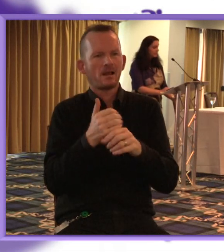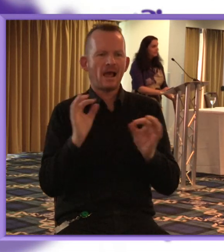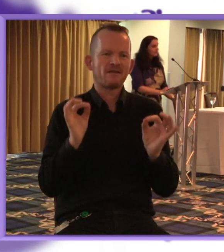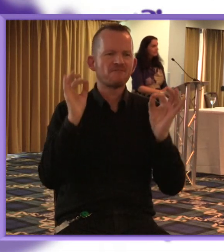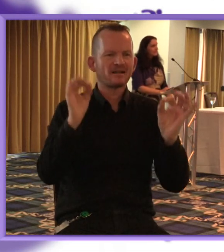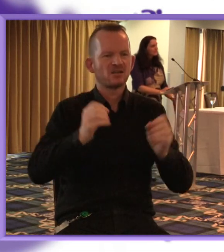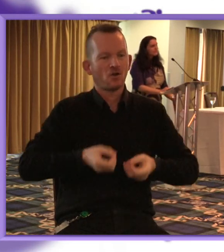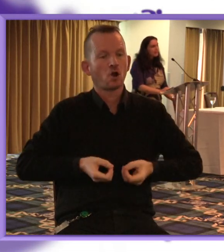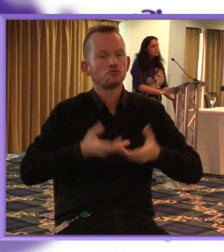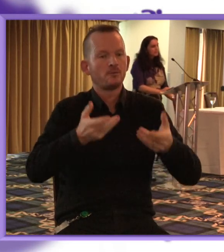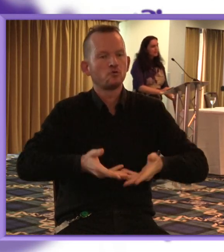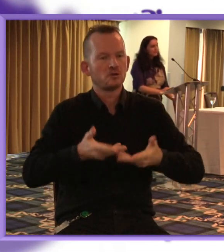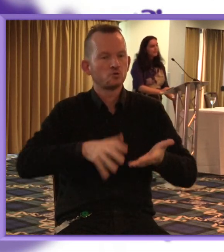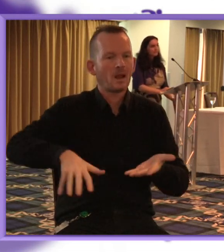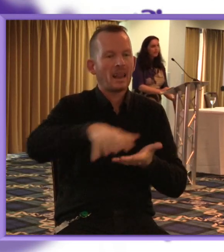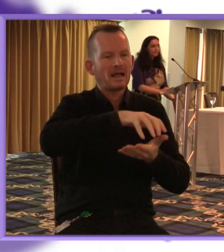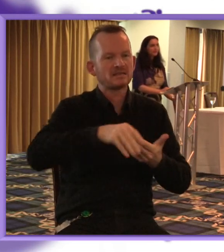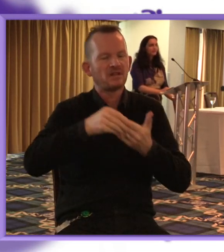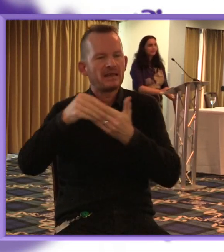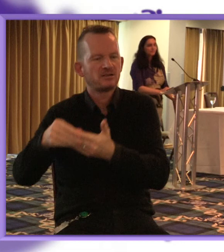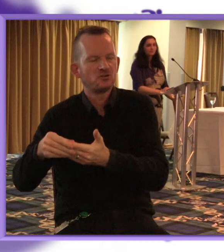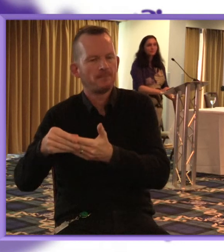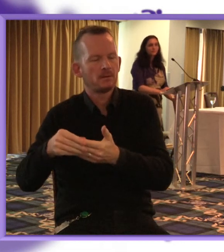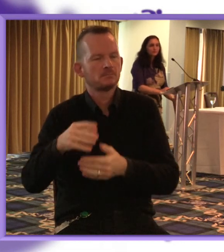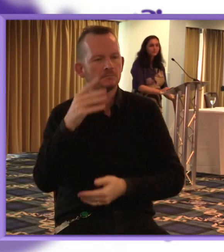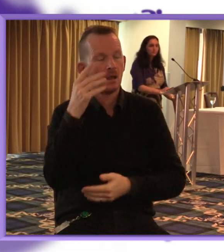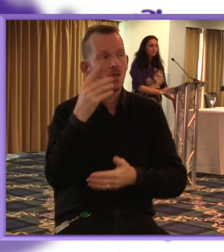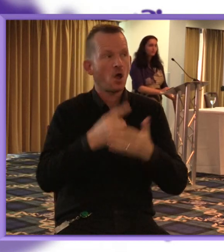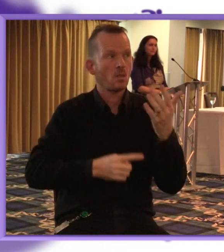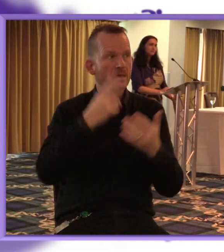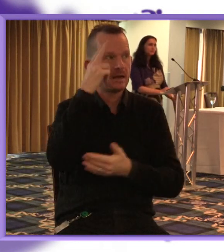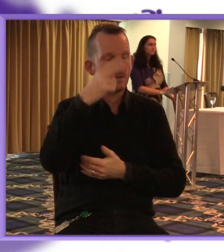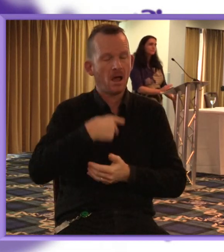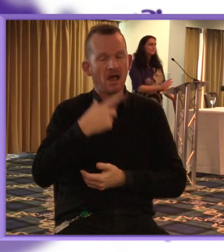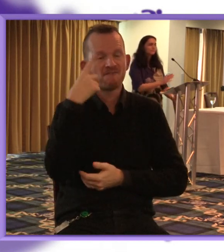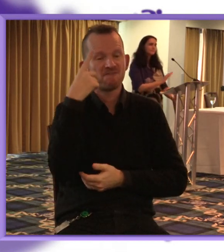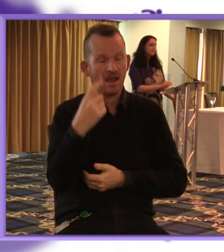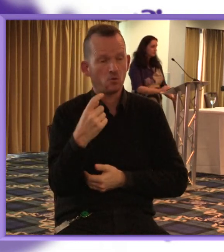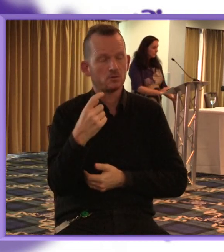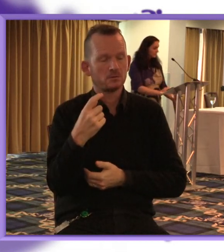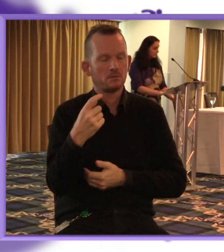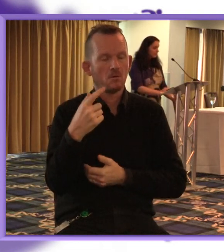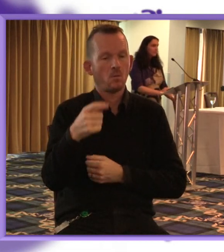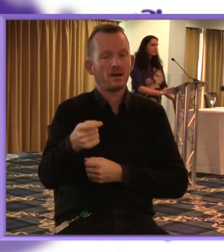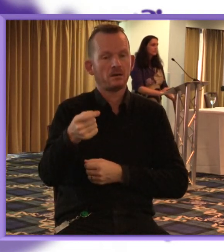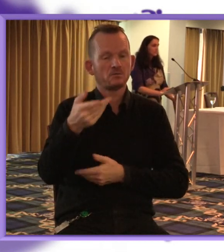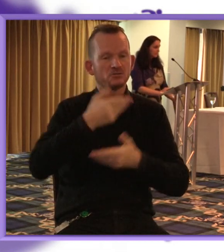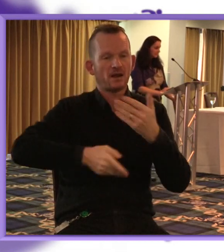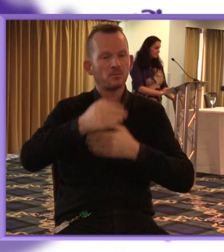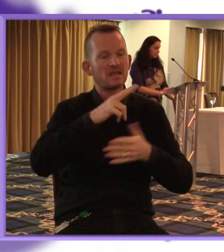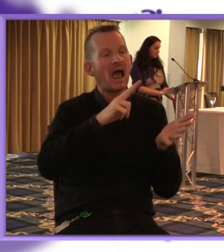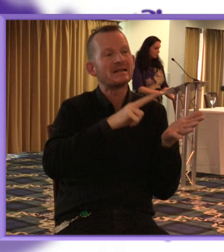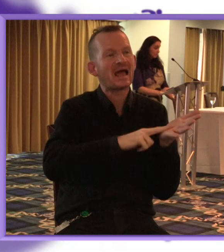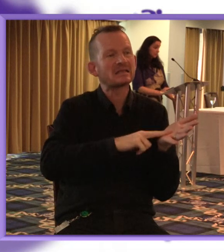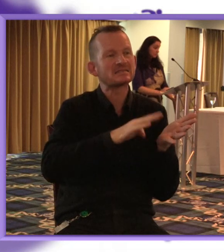leadership. The only name that I found that I recognised when a lot of these things were described, which is interesting, was Nelson